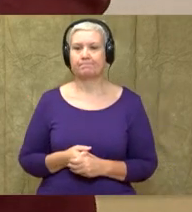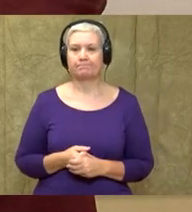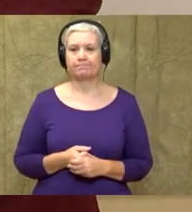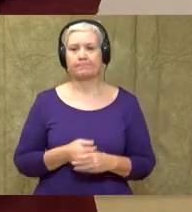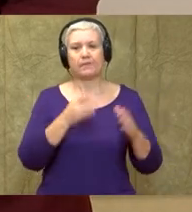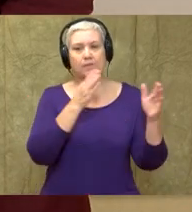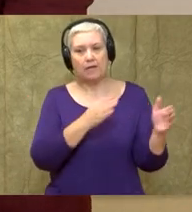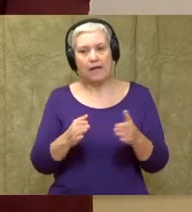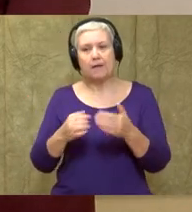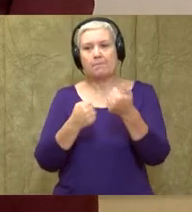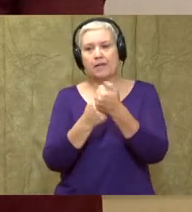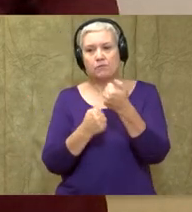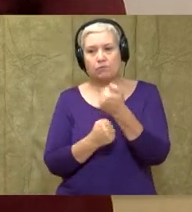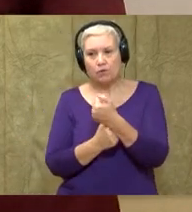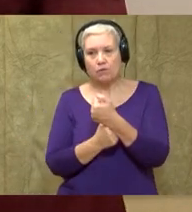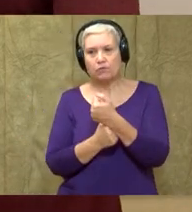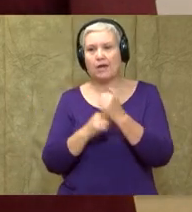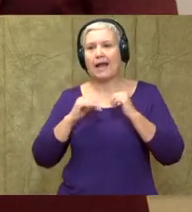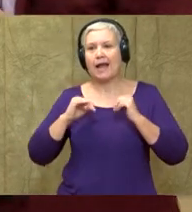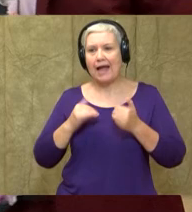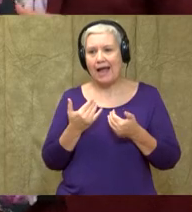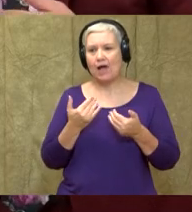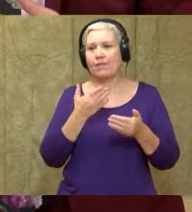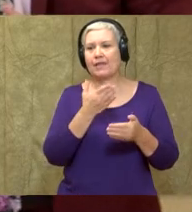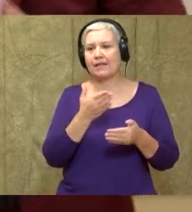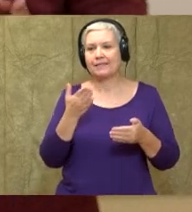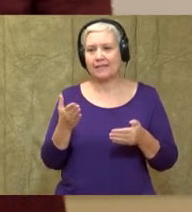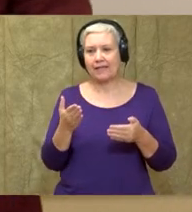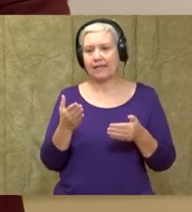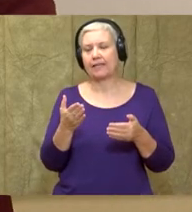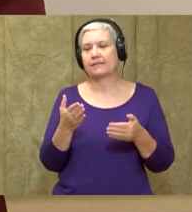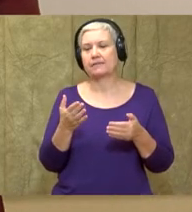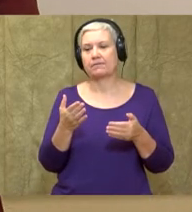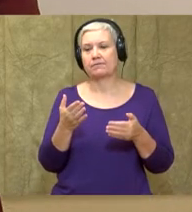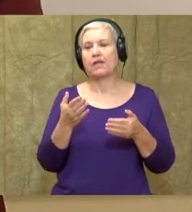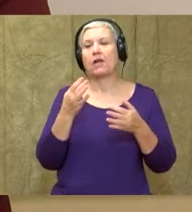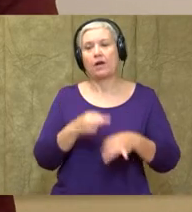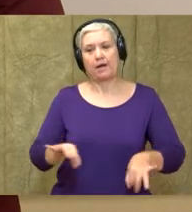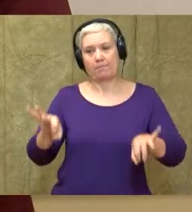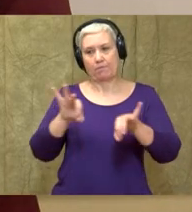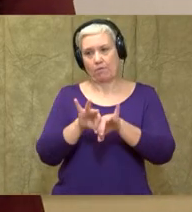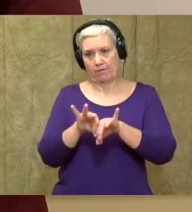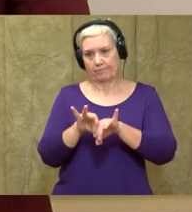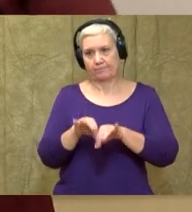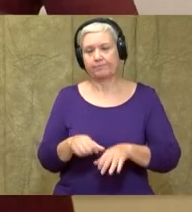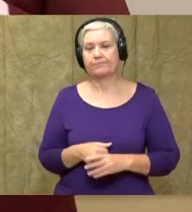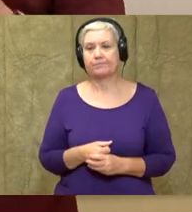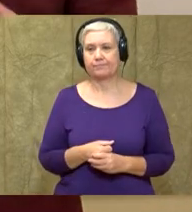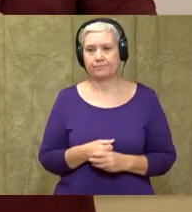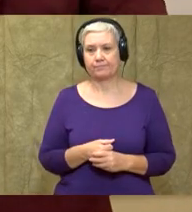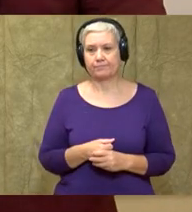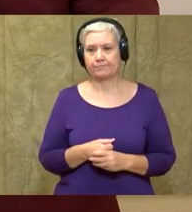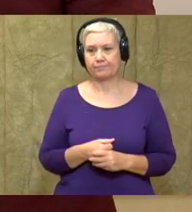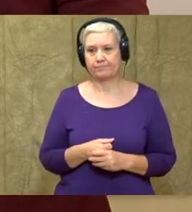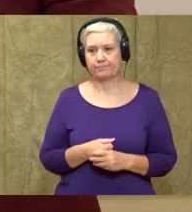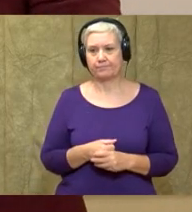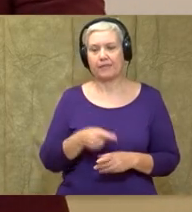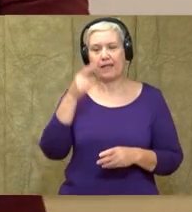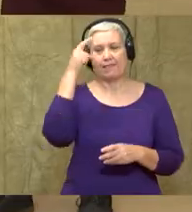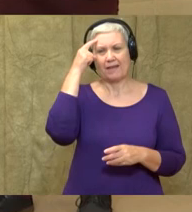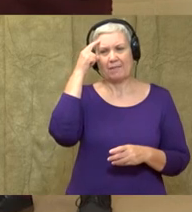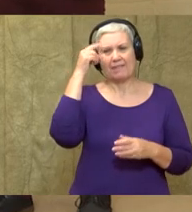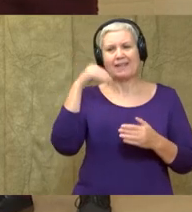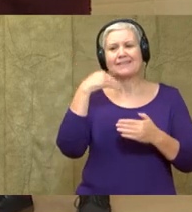patterns and structure in terms of how these things are organized is going to be important. Now, thinking about this next